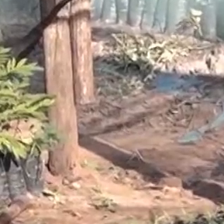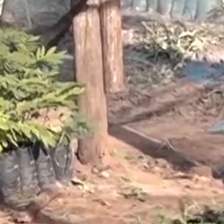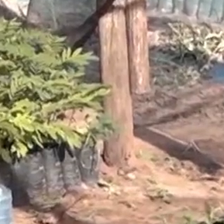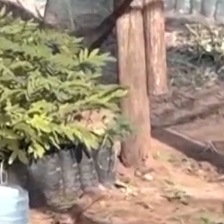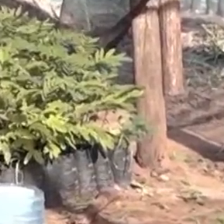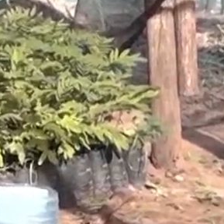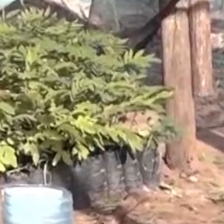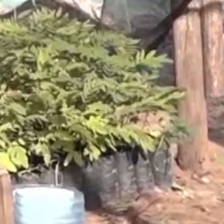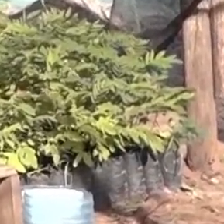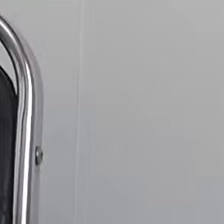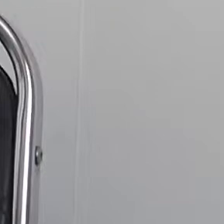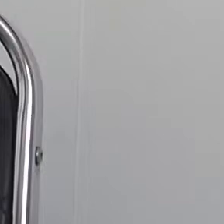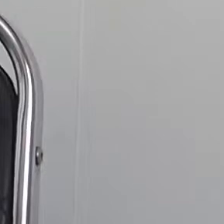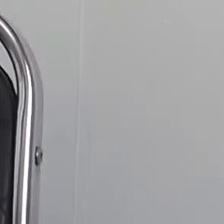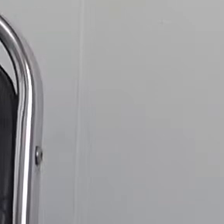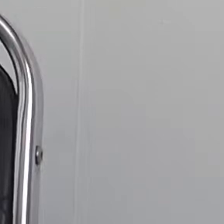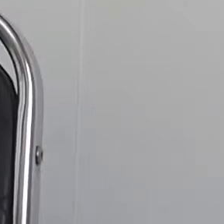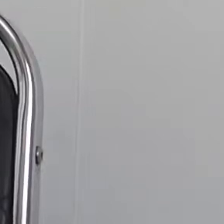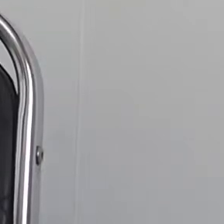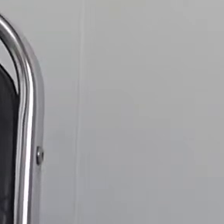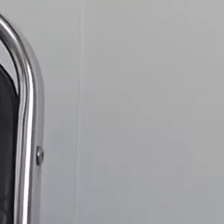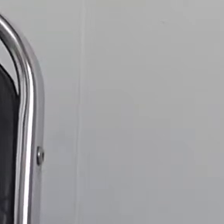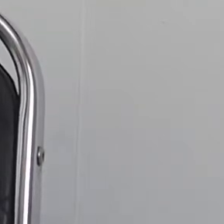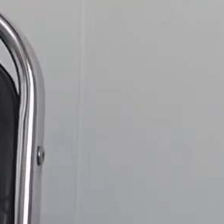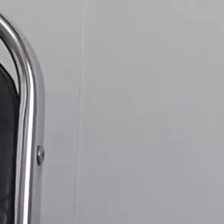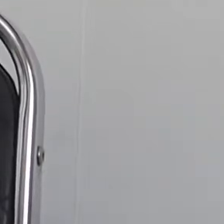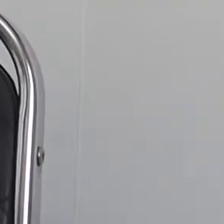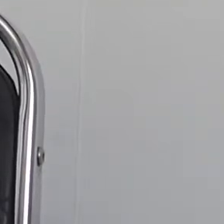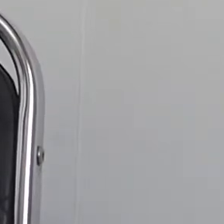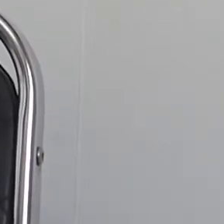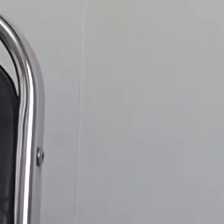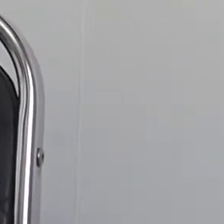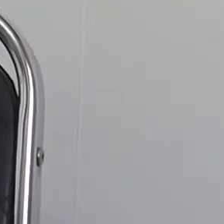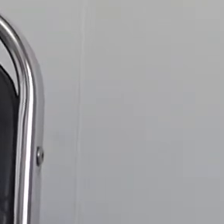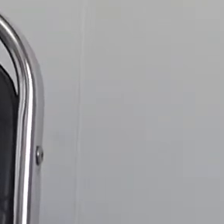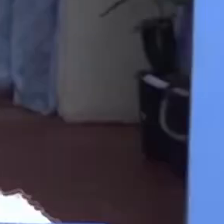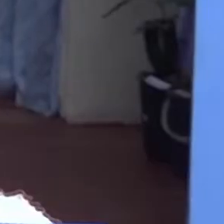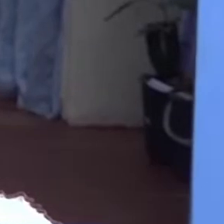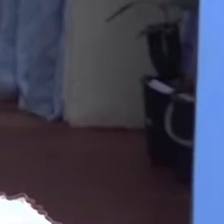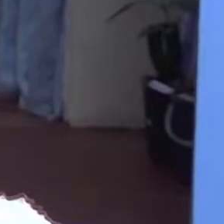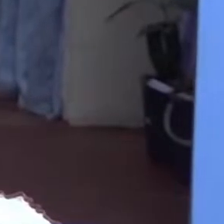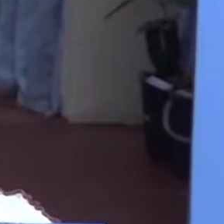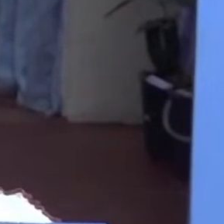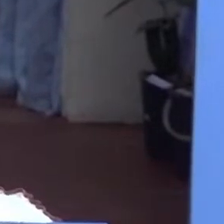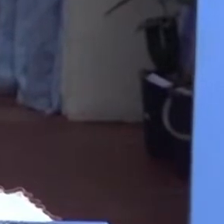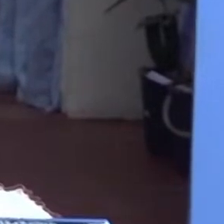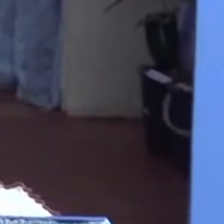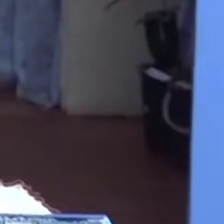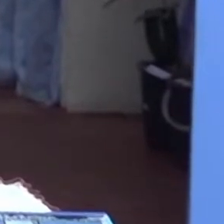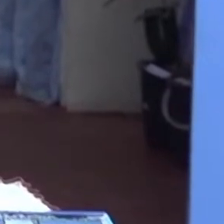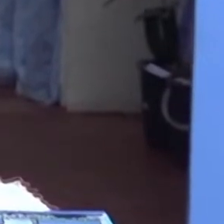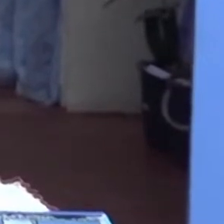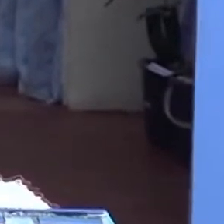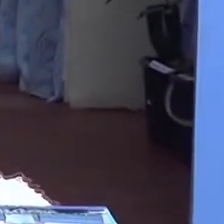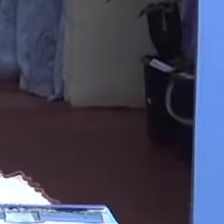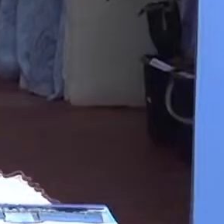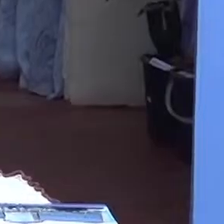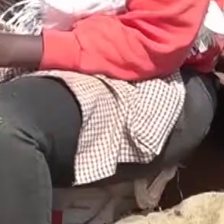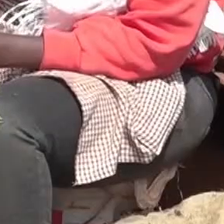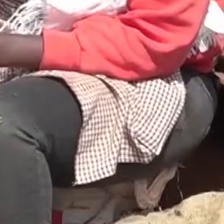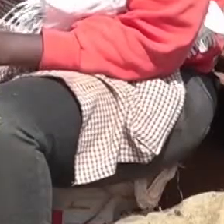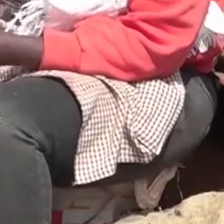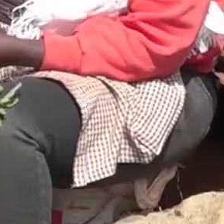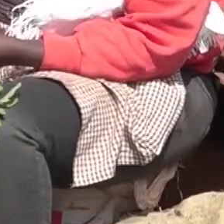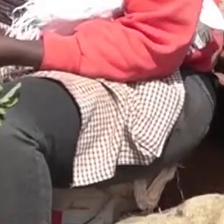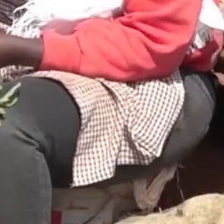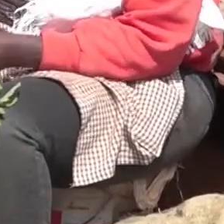akabaini jinsi ya kuwini. Huyu ni mwanamke ngangari kwa jinsi alivyo